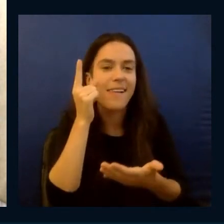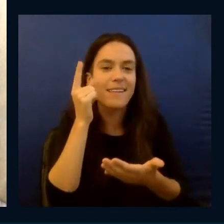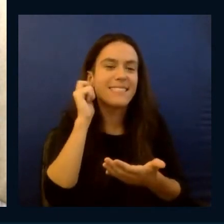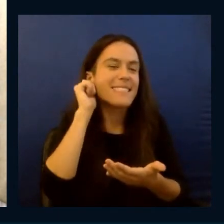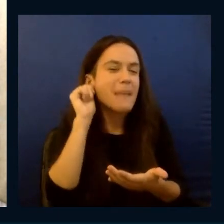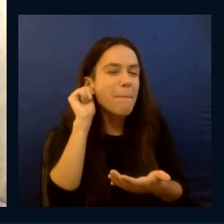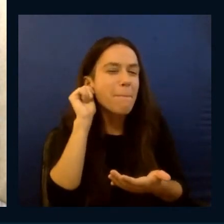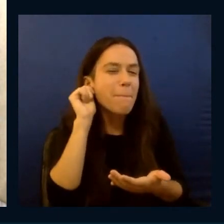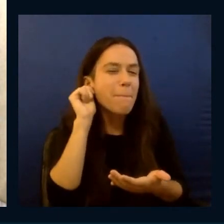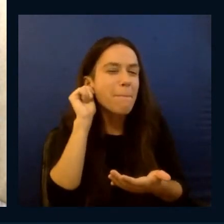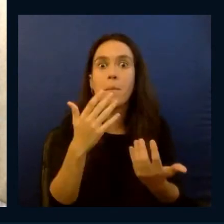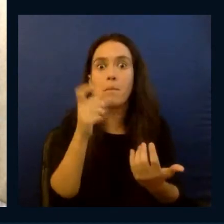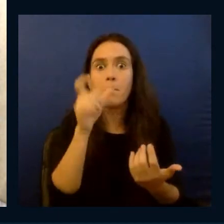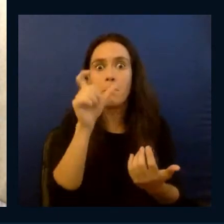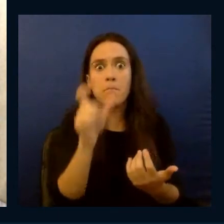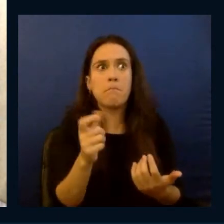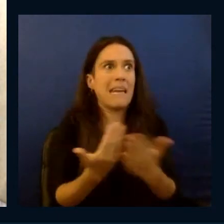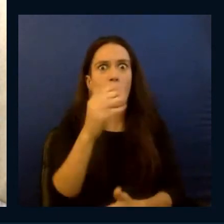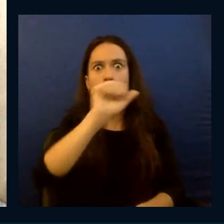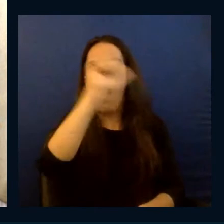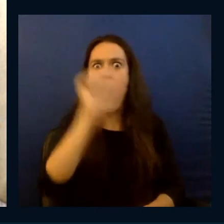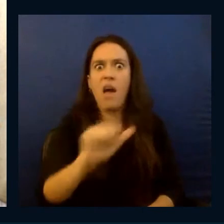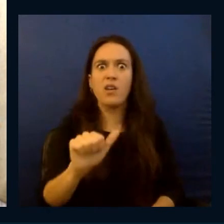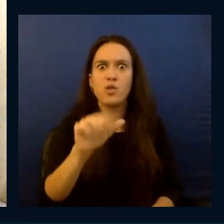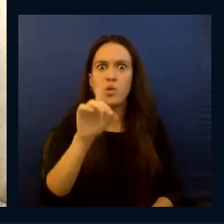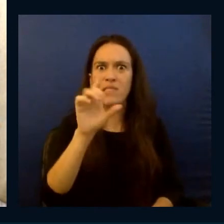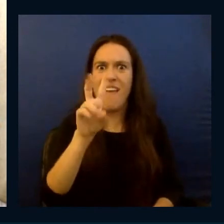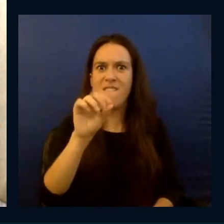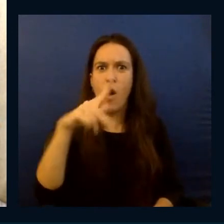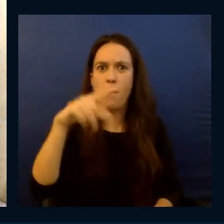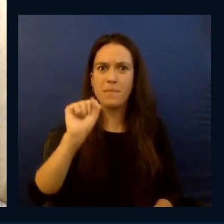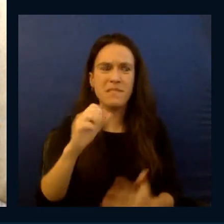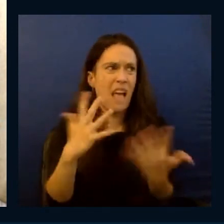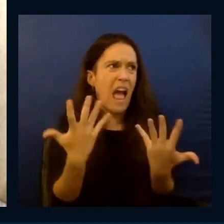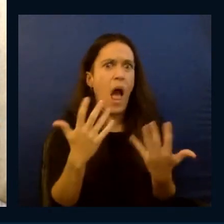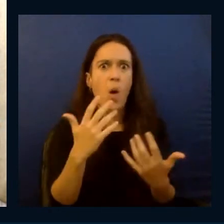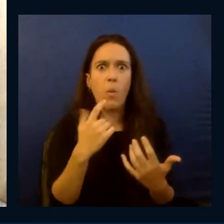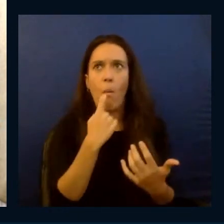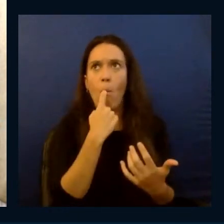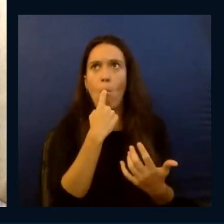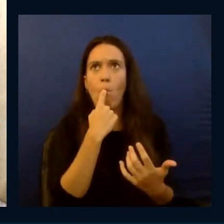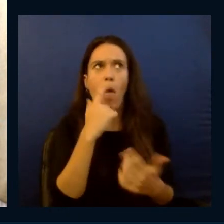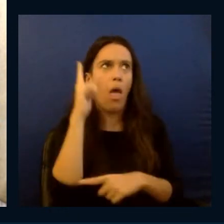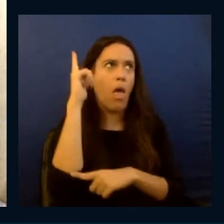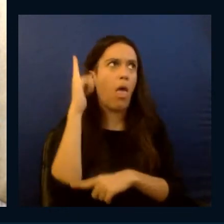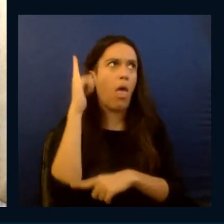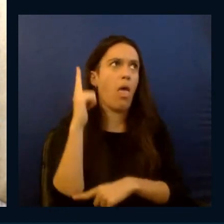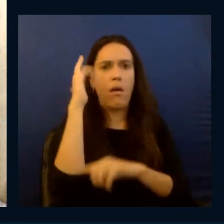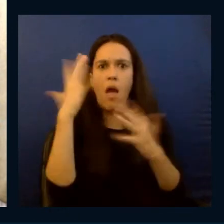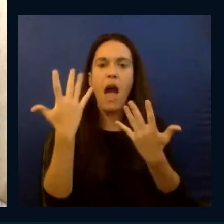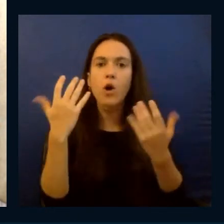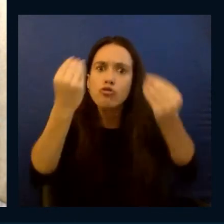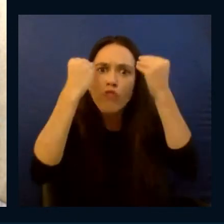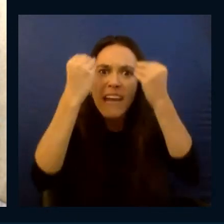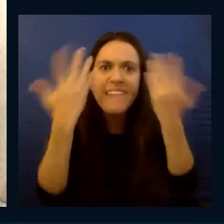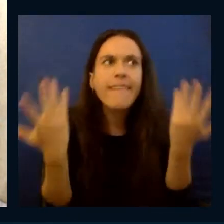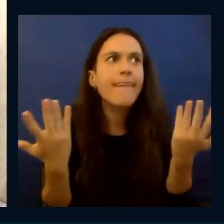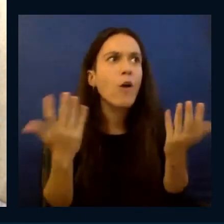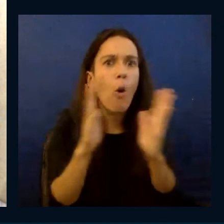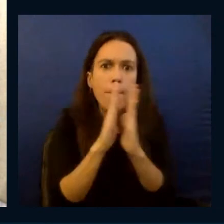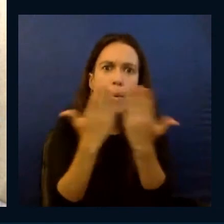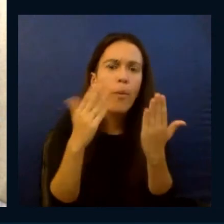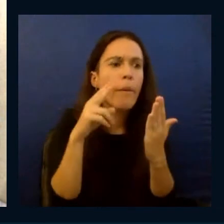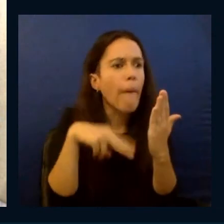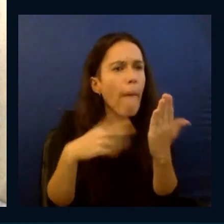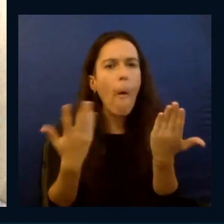be a good starting point? Like maybe a documentation page or training somewhere, or anything like that, or a blog to follow. Do you have any